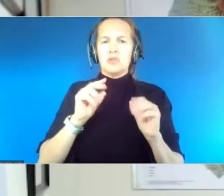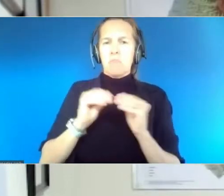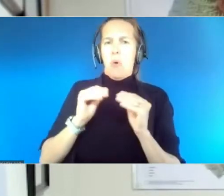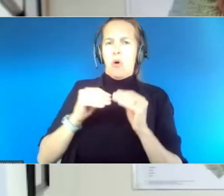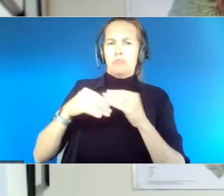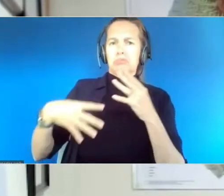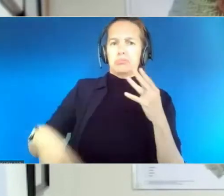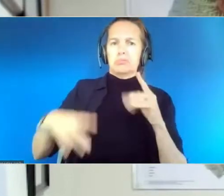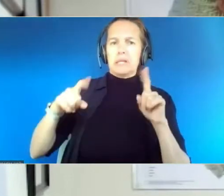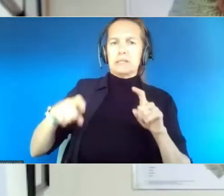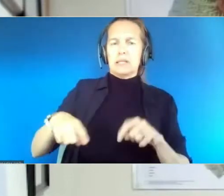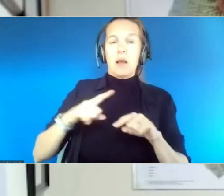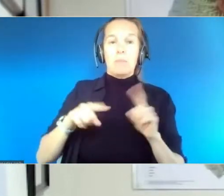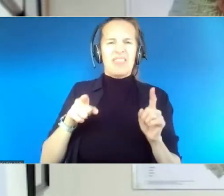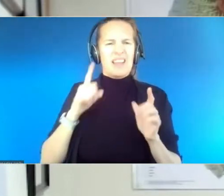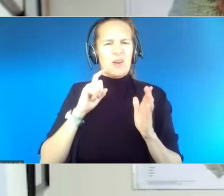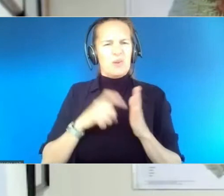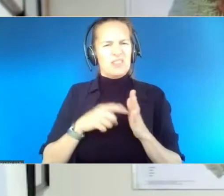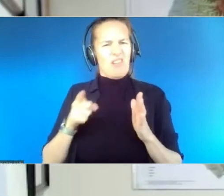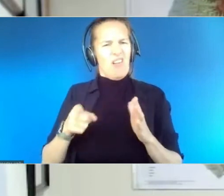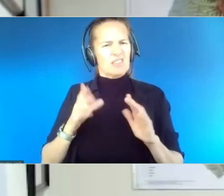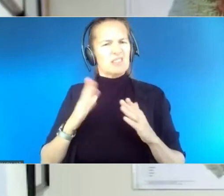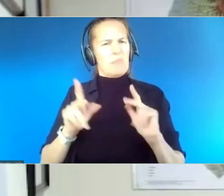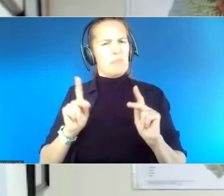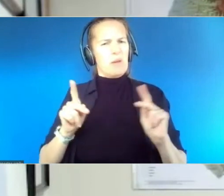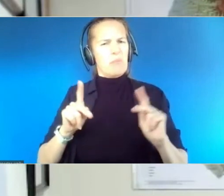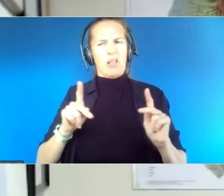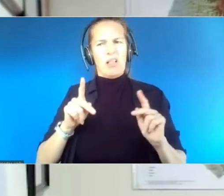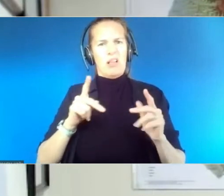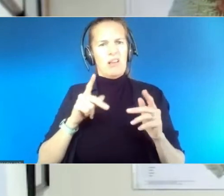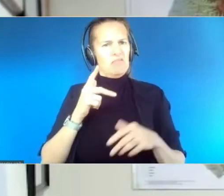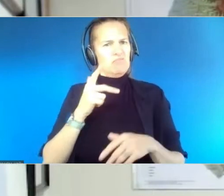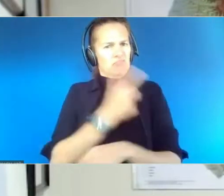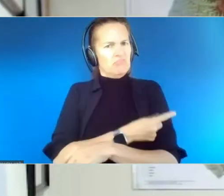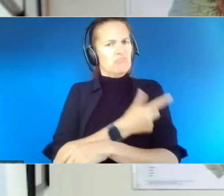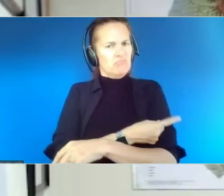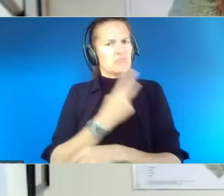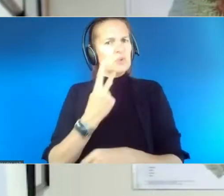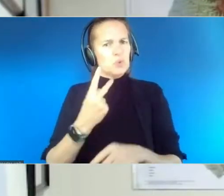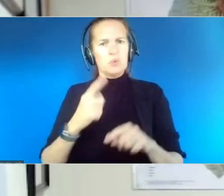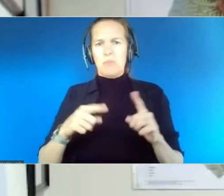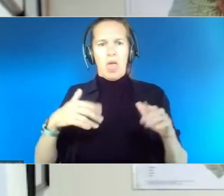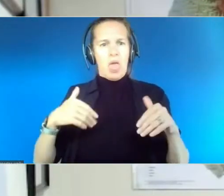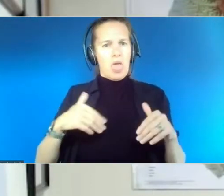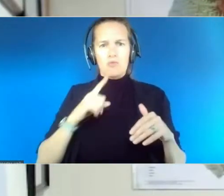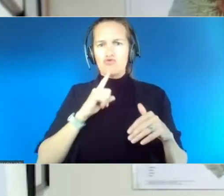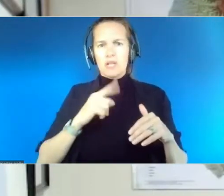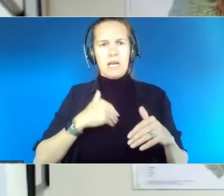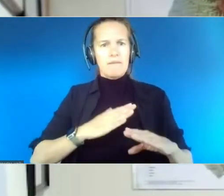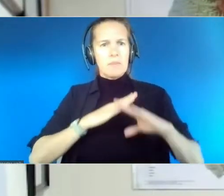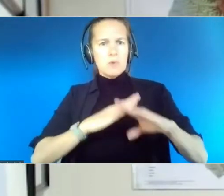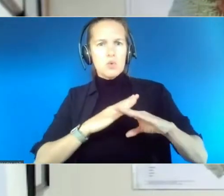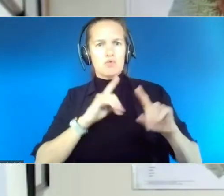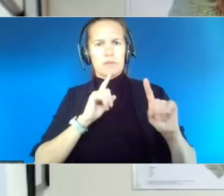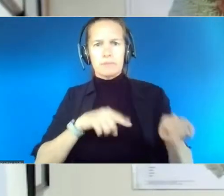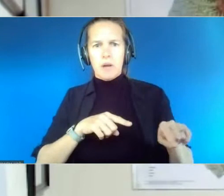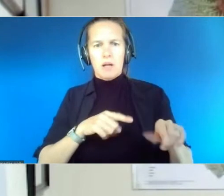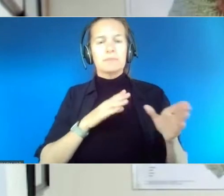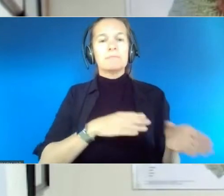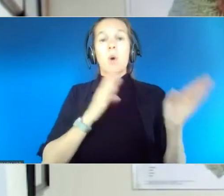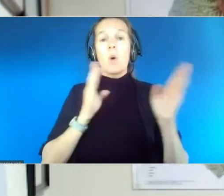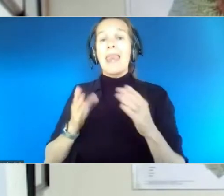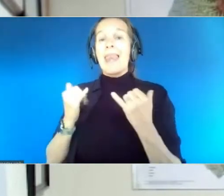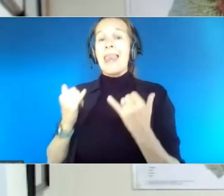that some people just don't mount the same response, even though we give them the vaccines. The next term is